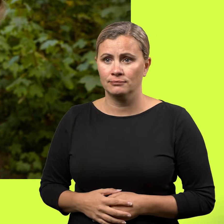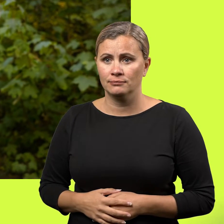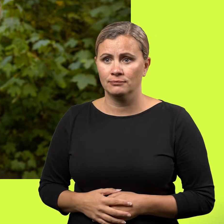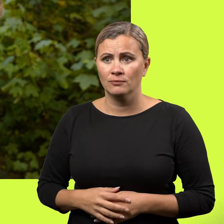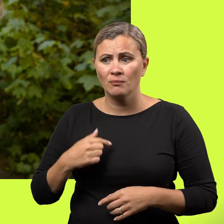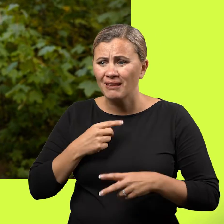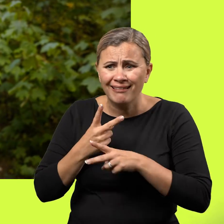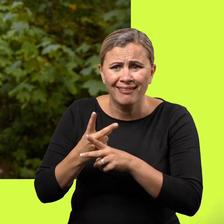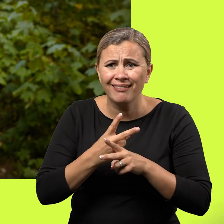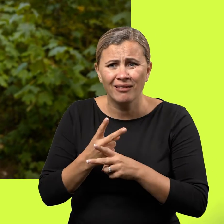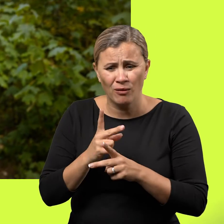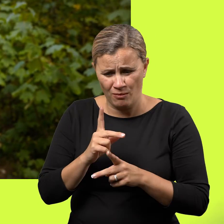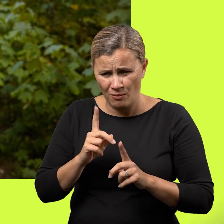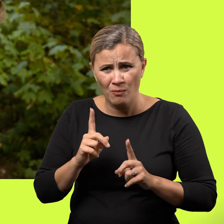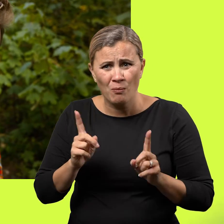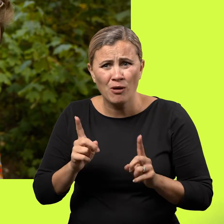What have I really been searching for?